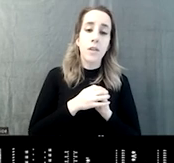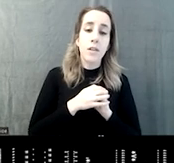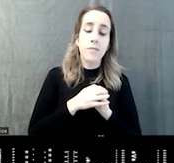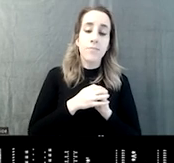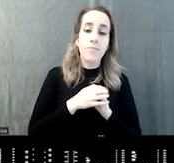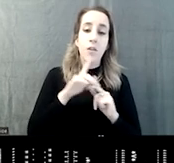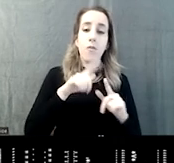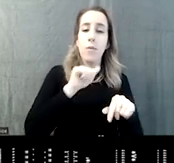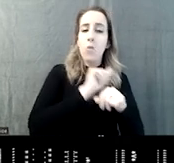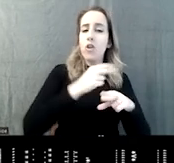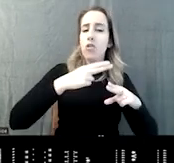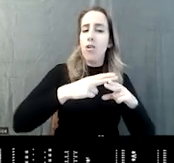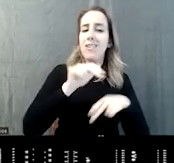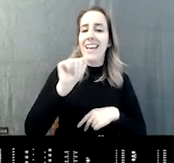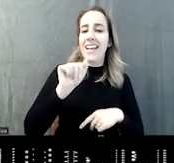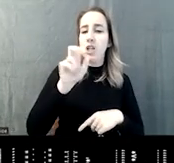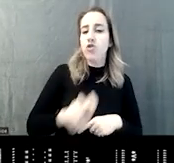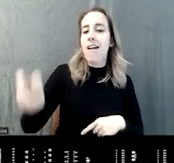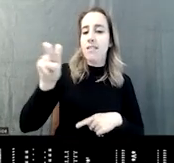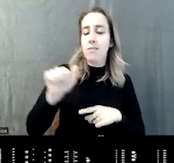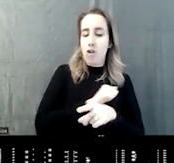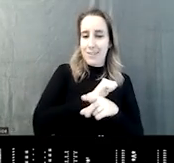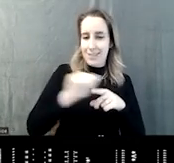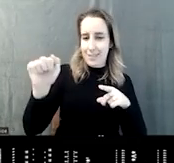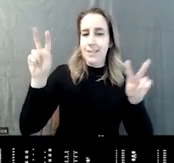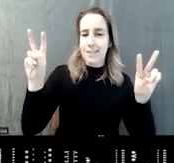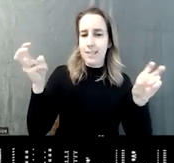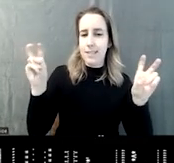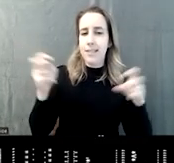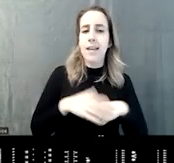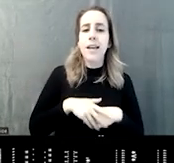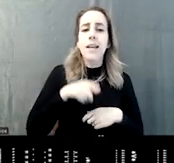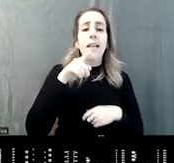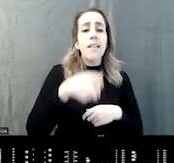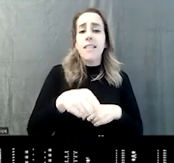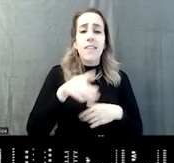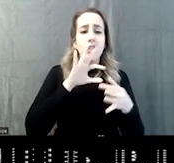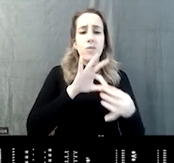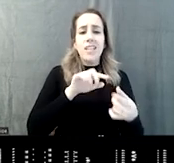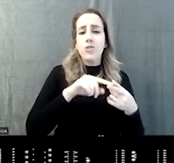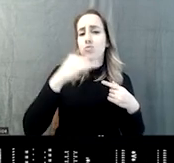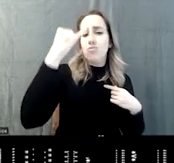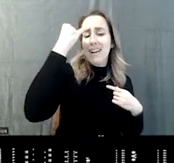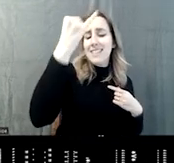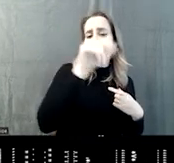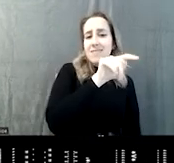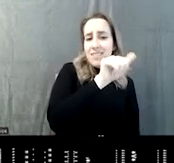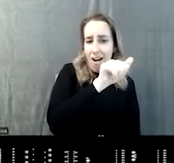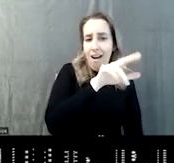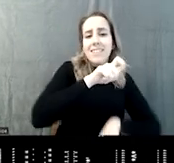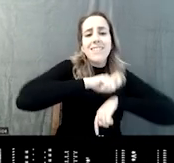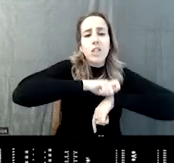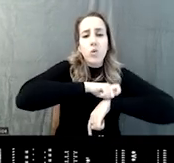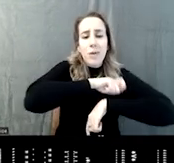work, a traveling practice. And so this is kind of bringing in that idea of ta and this idea of the tattooing practice. And